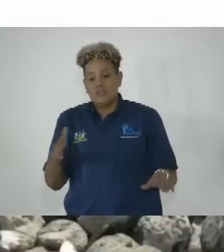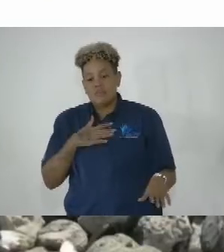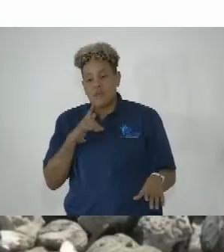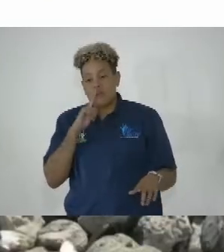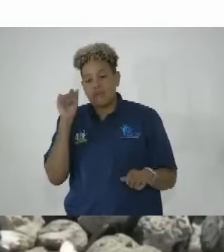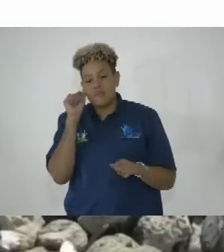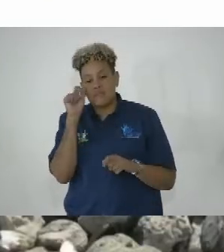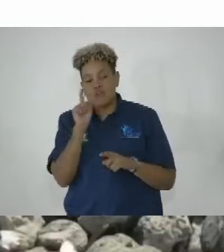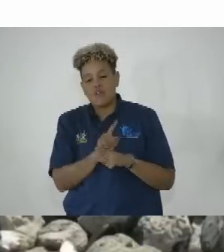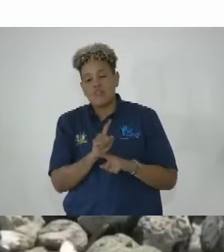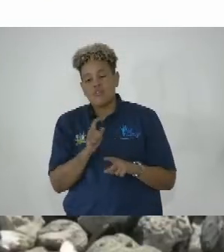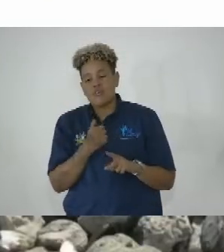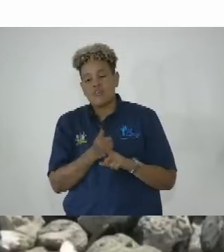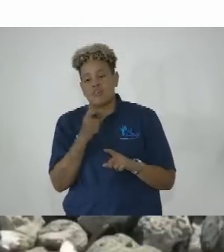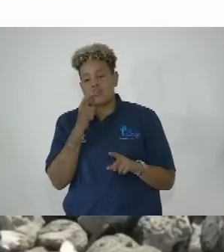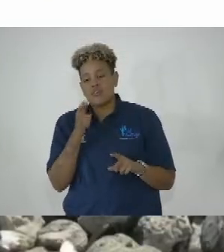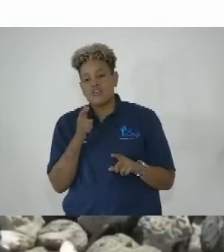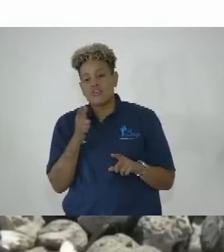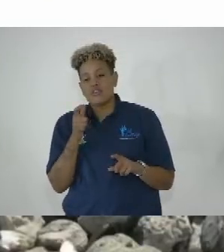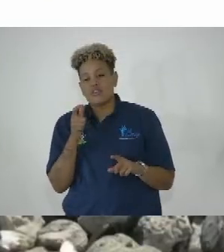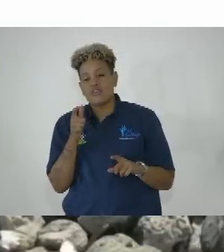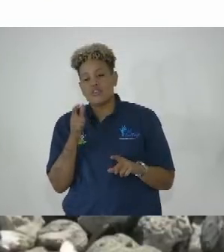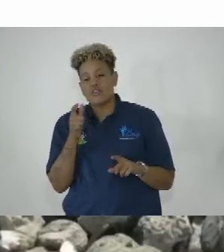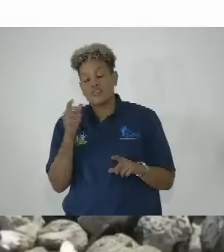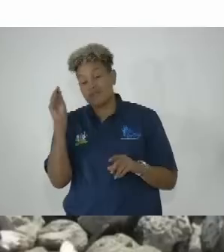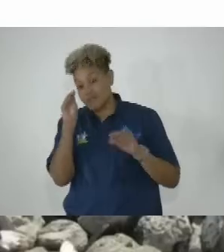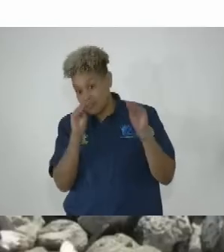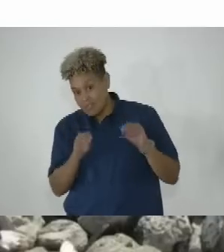brother restocked after the